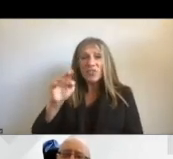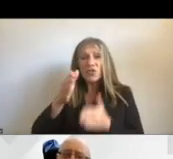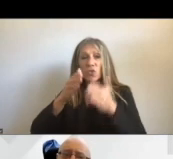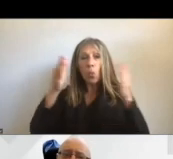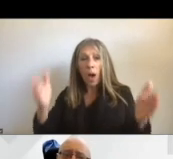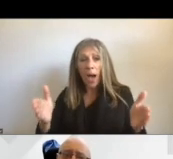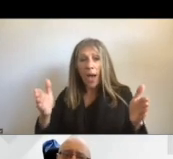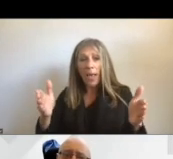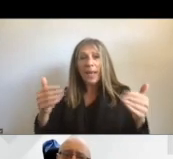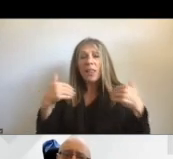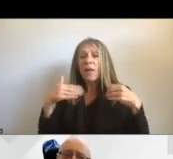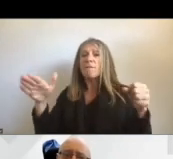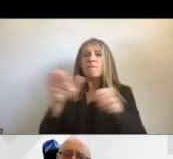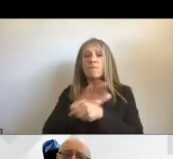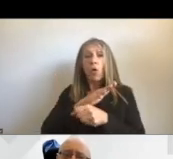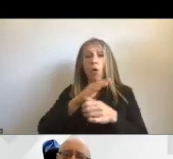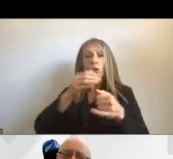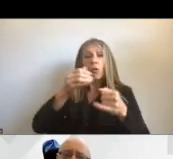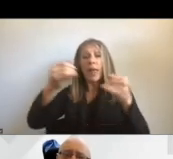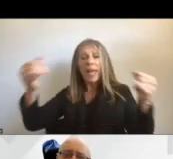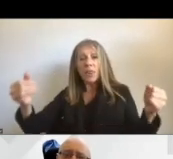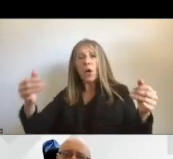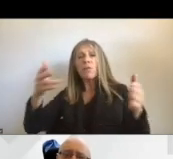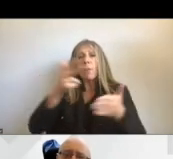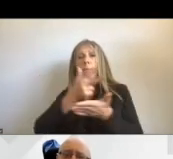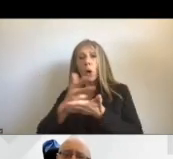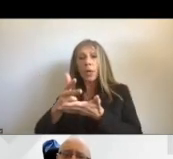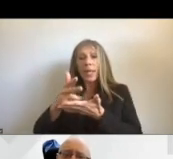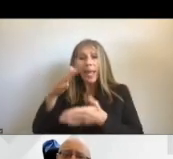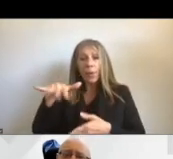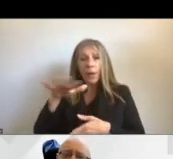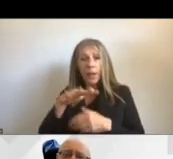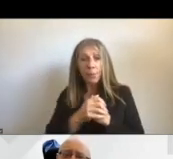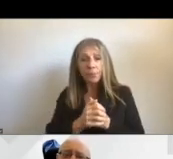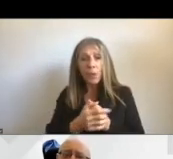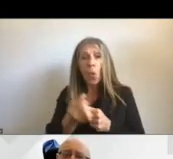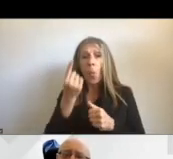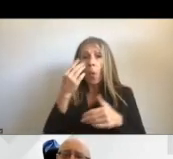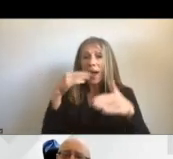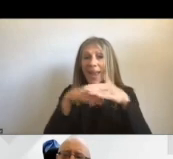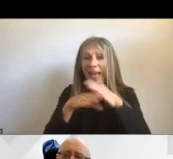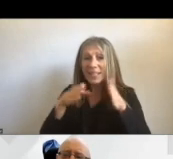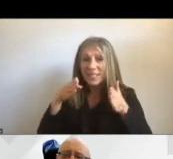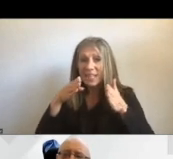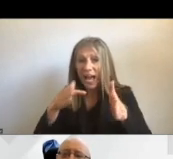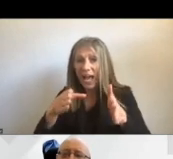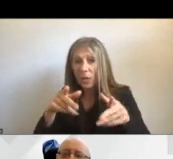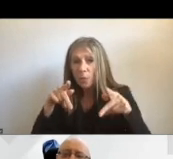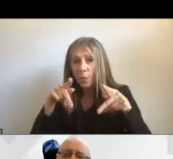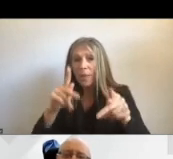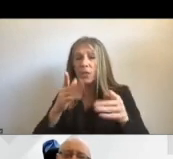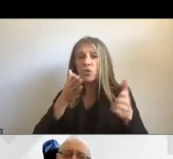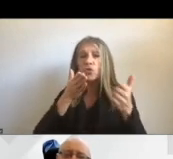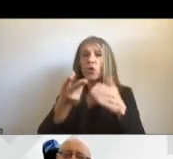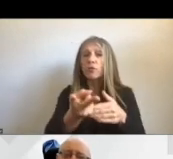310.6 deals with the parking meters and parking pay stations. So if we go into